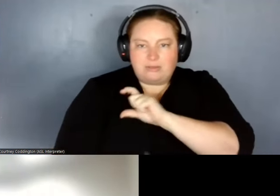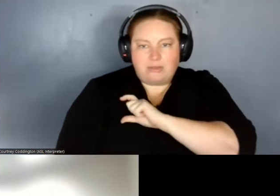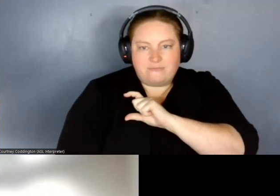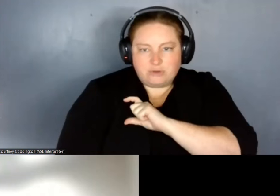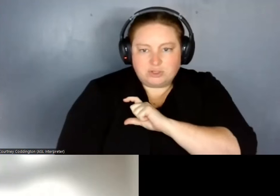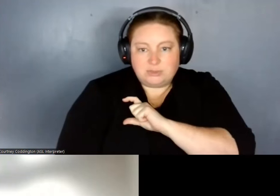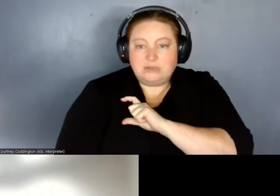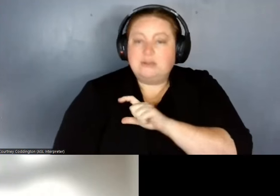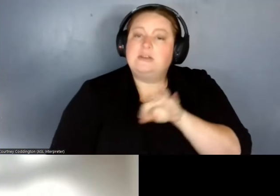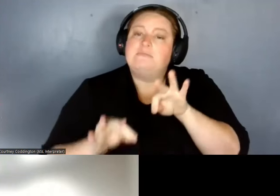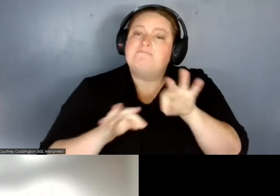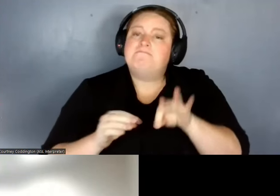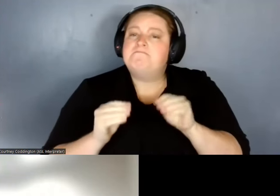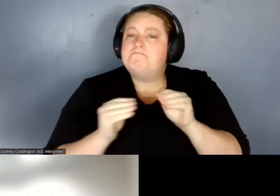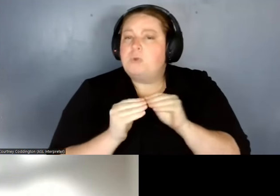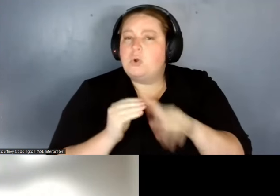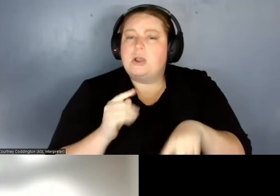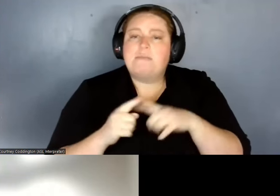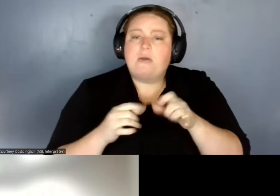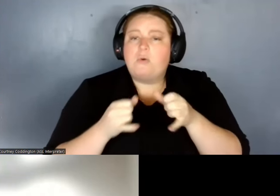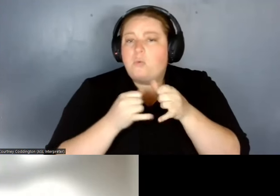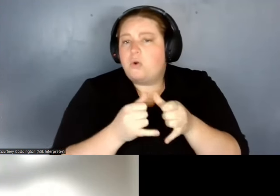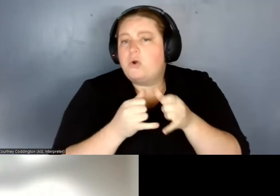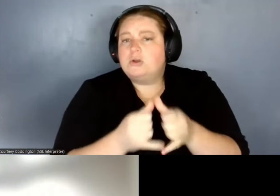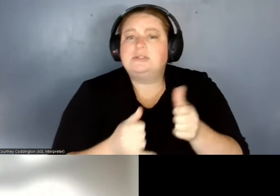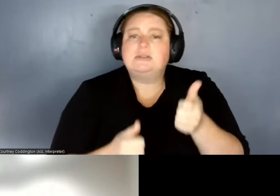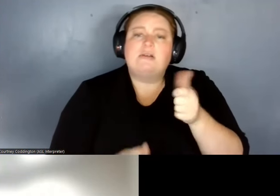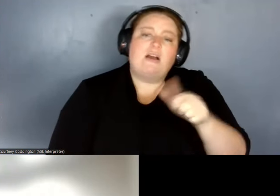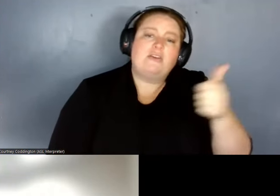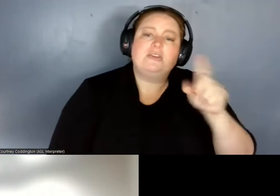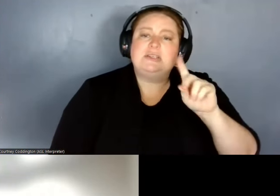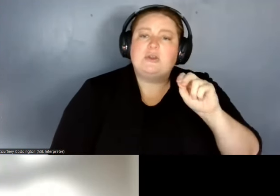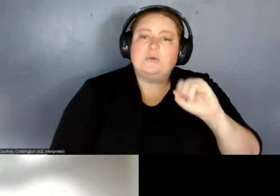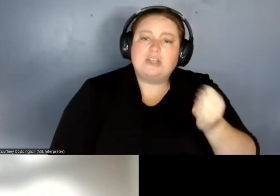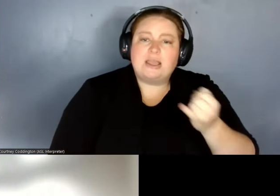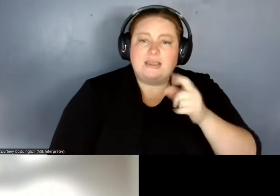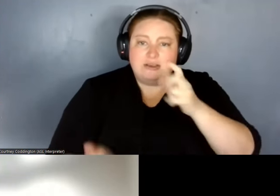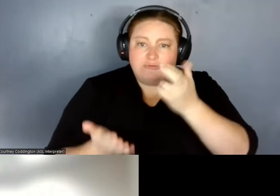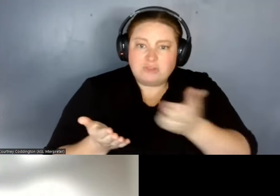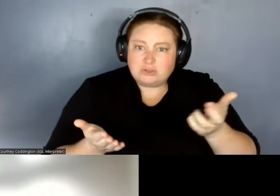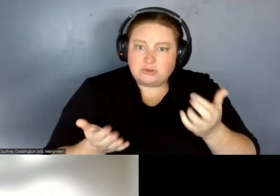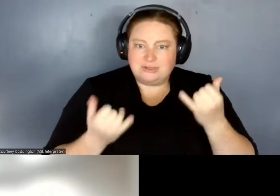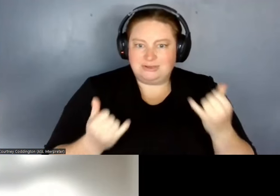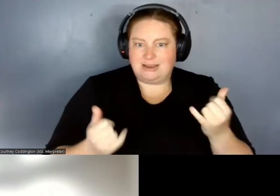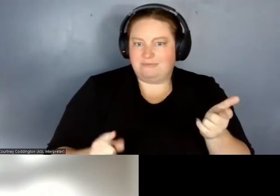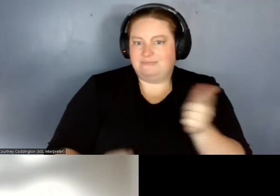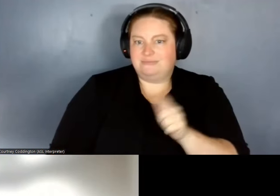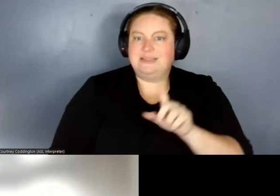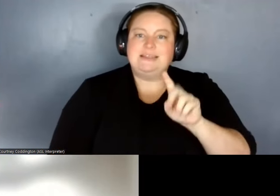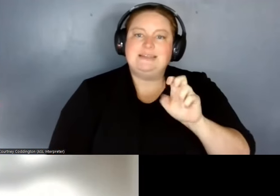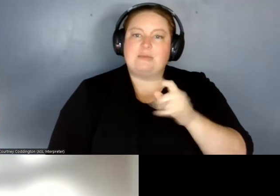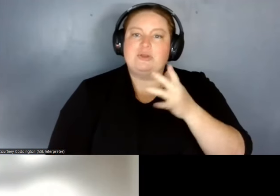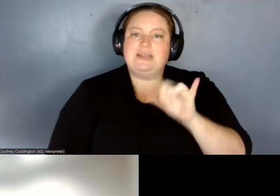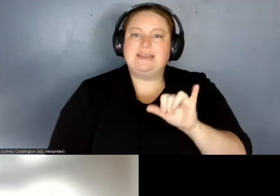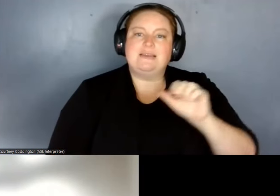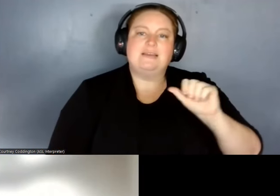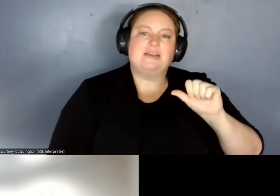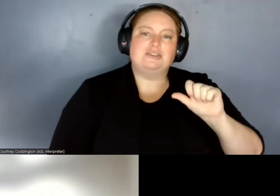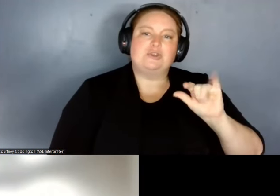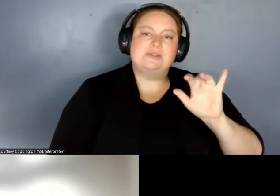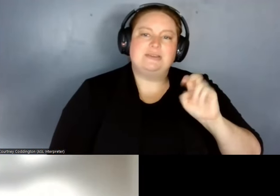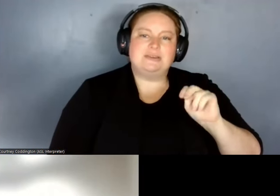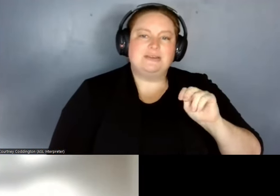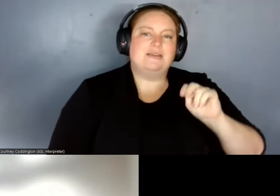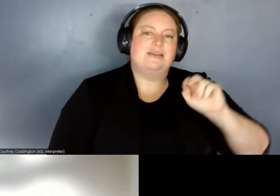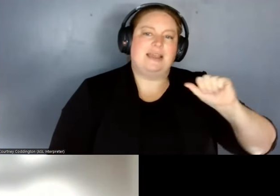more about these awards and other Justice Department resources, I'm going to turn now to Deputy Associate Attorney General Saeed Modi,